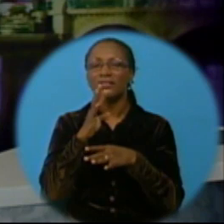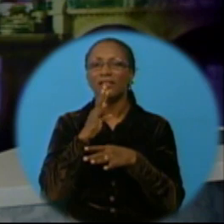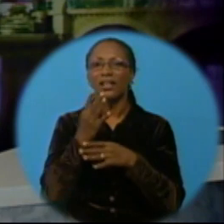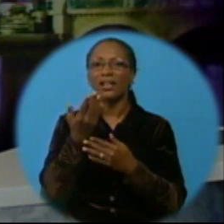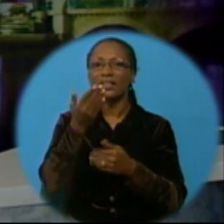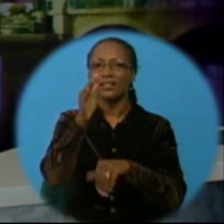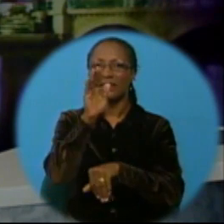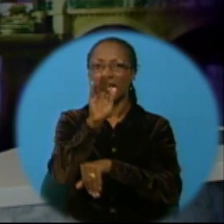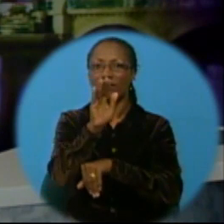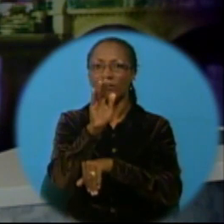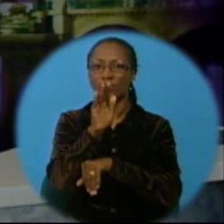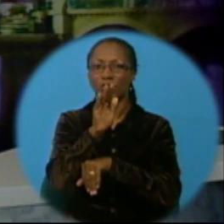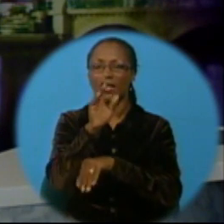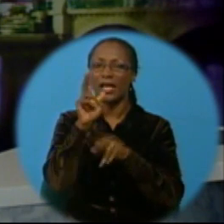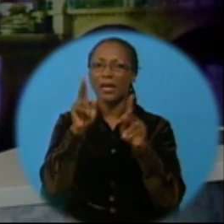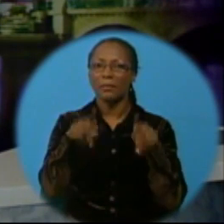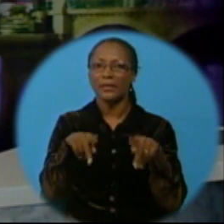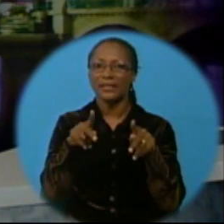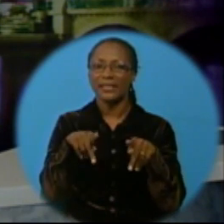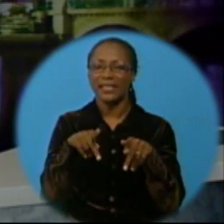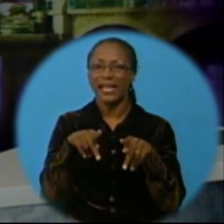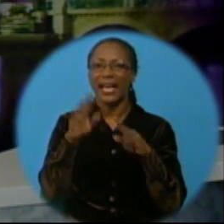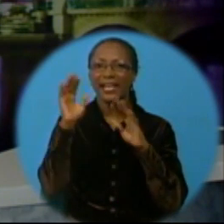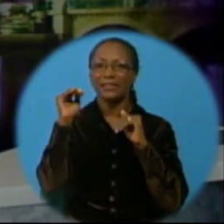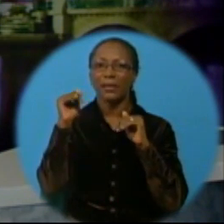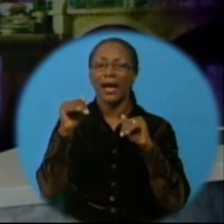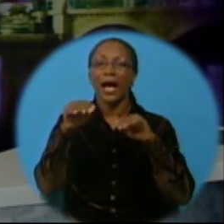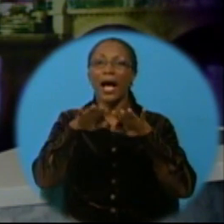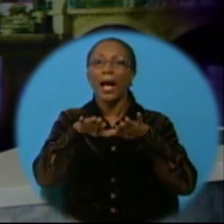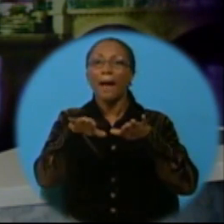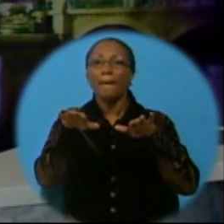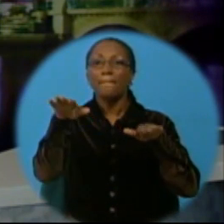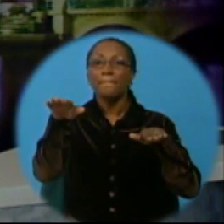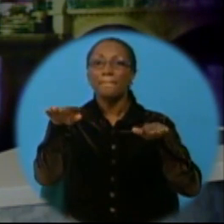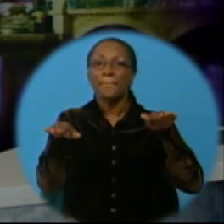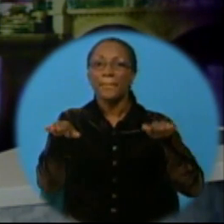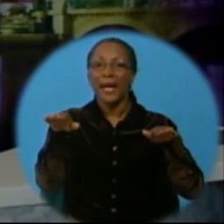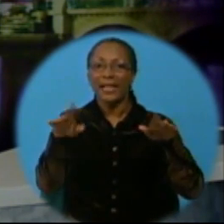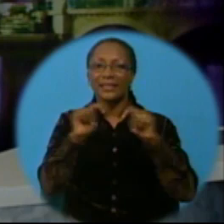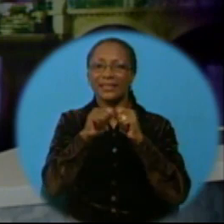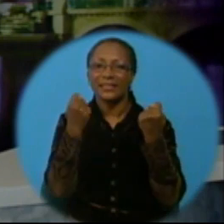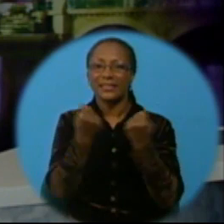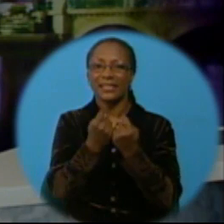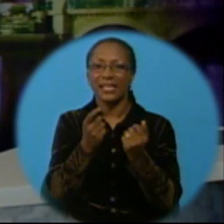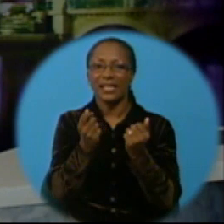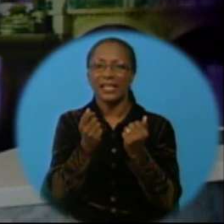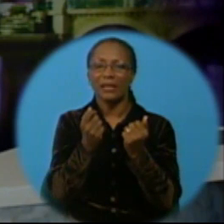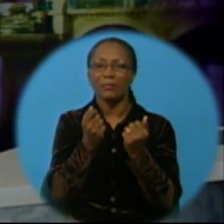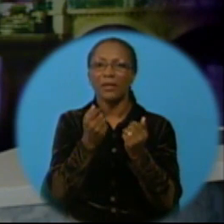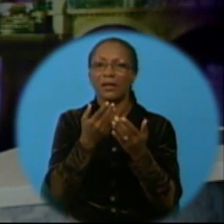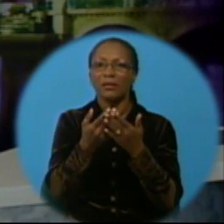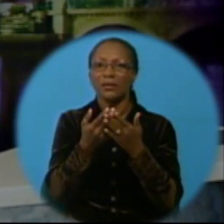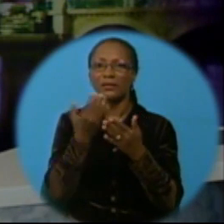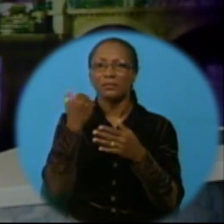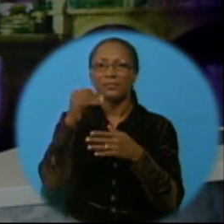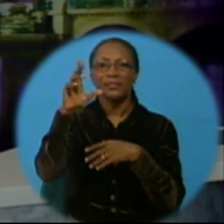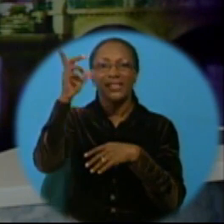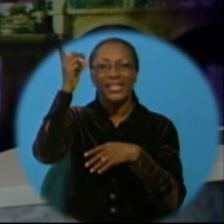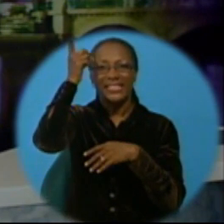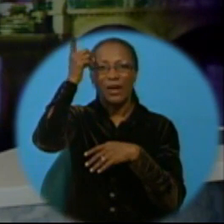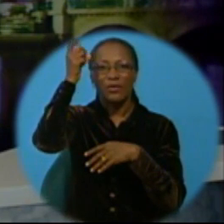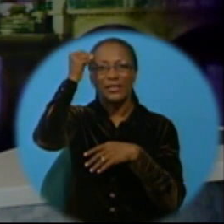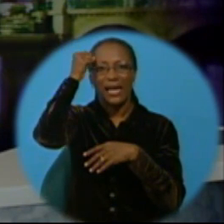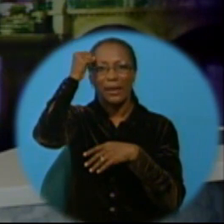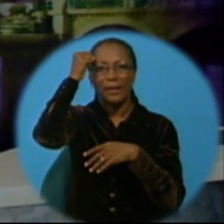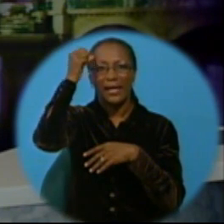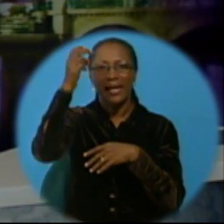said that fans could expect a more balanced squad in the absence of former captain Darren Sammy with six front line batsmen and